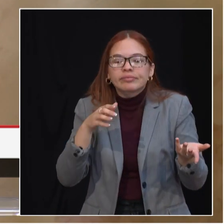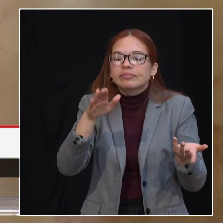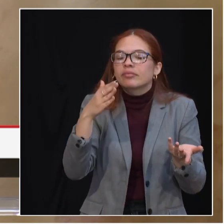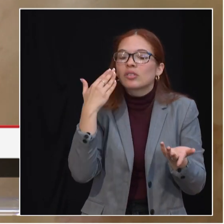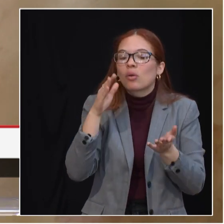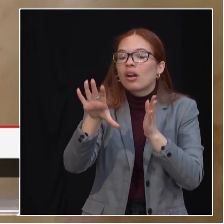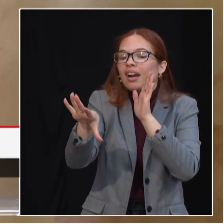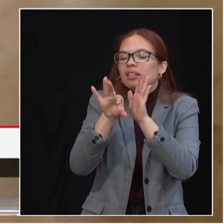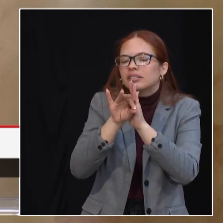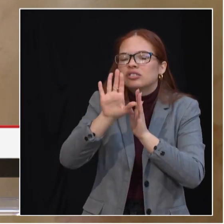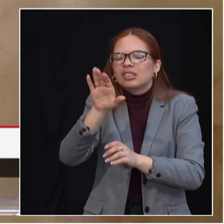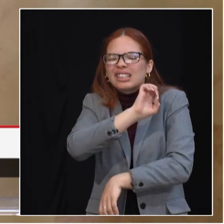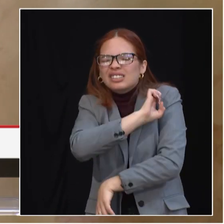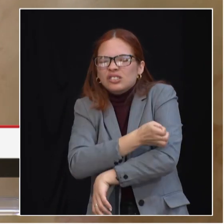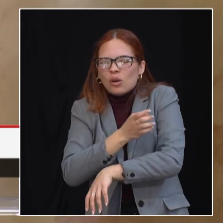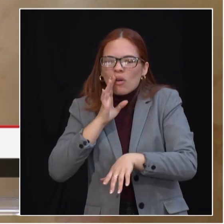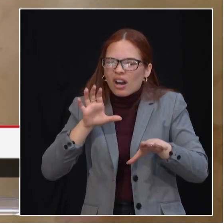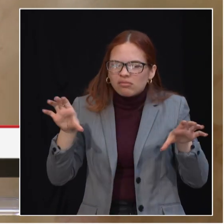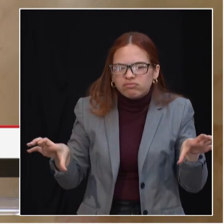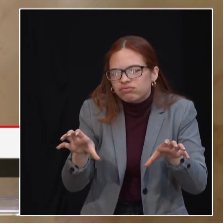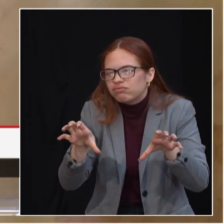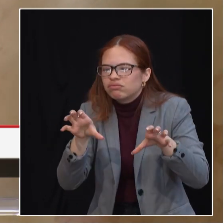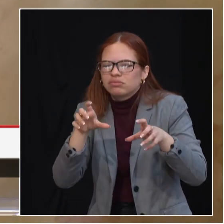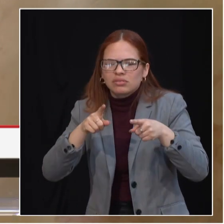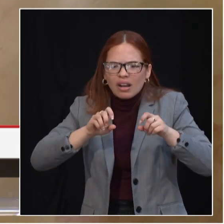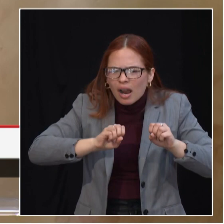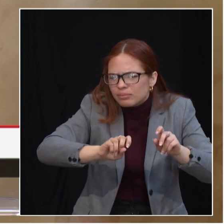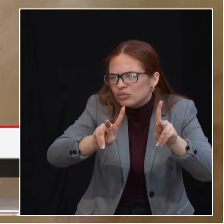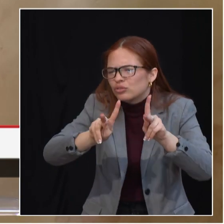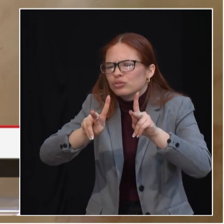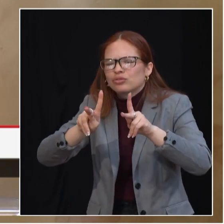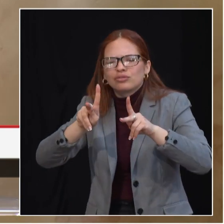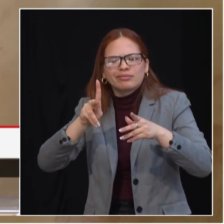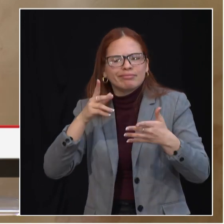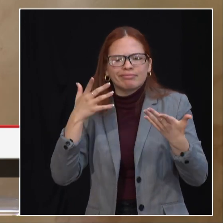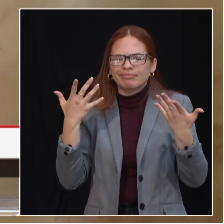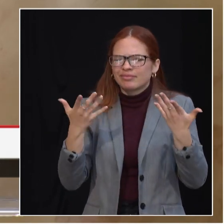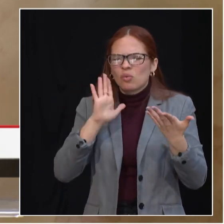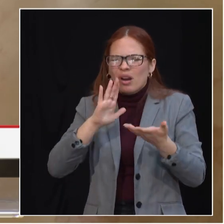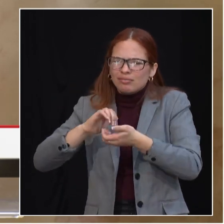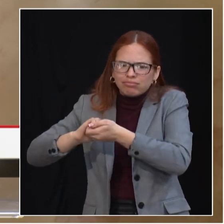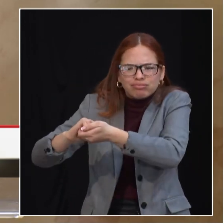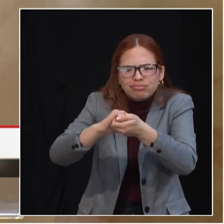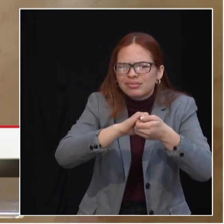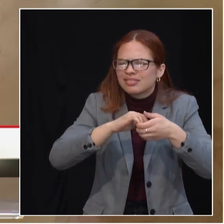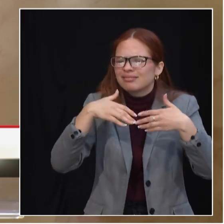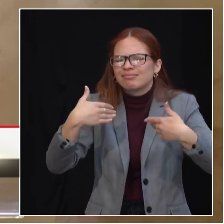lot of opportunities ahead of us, and we will get through this together. Thank you very much.